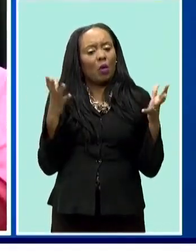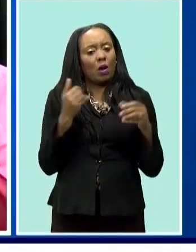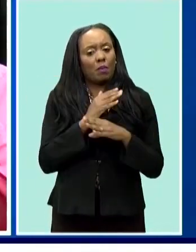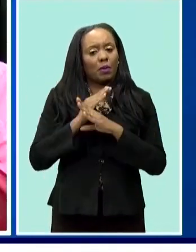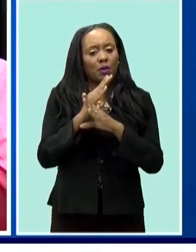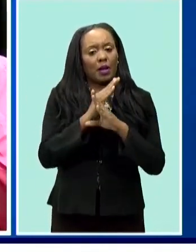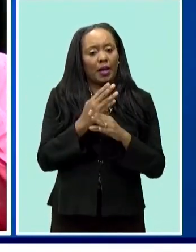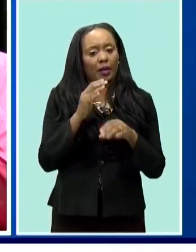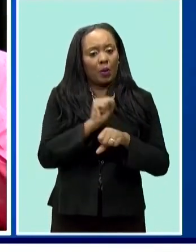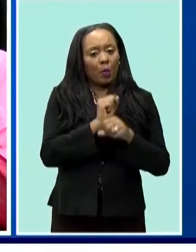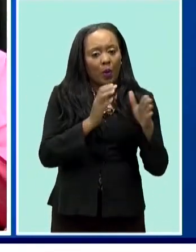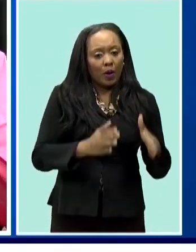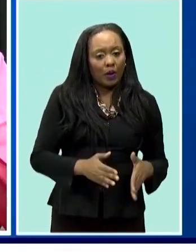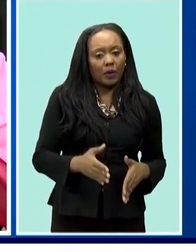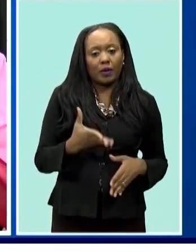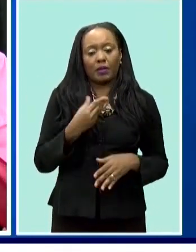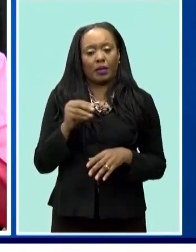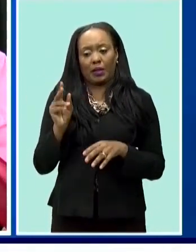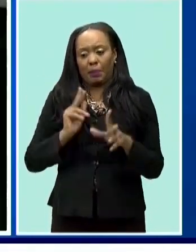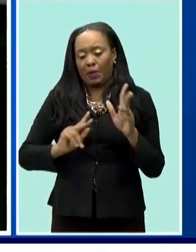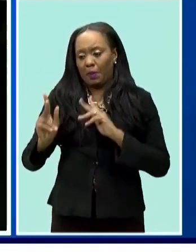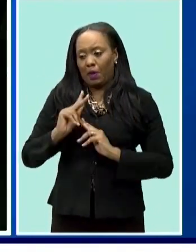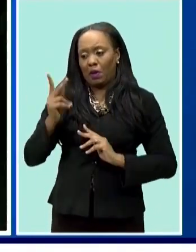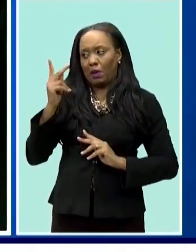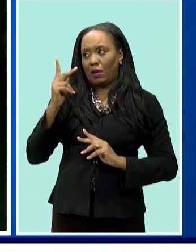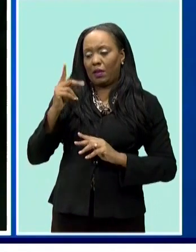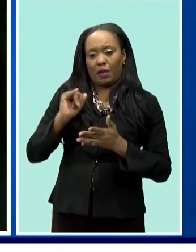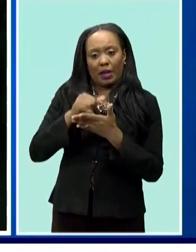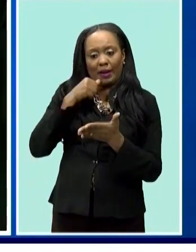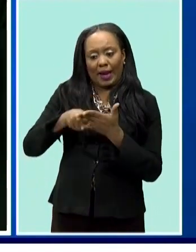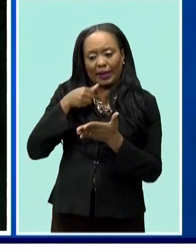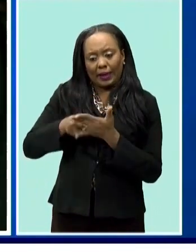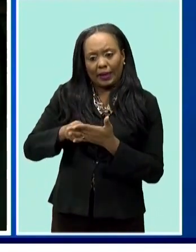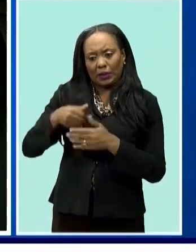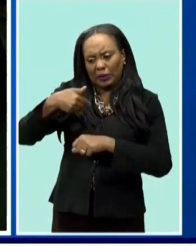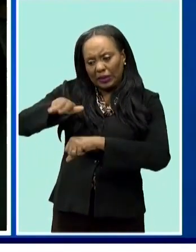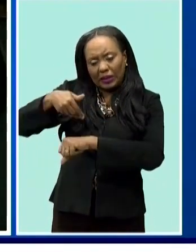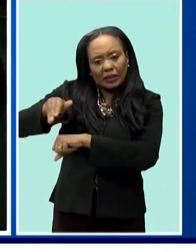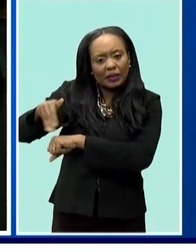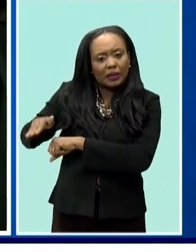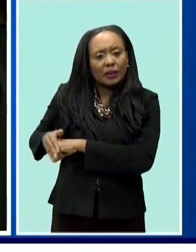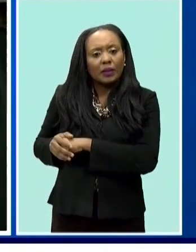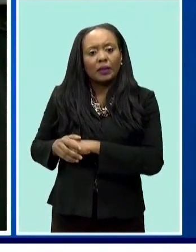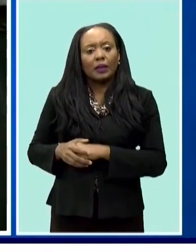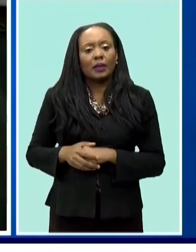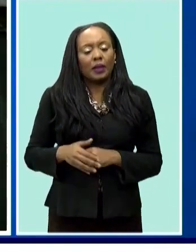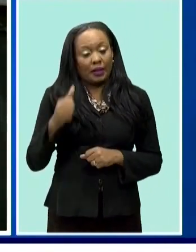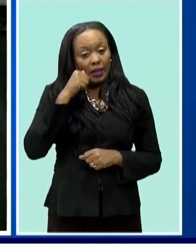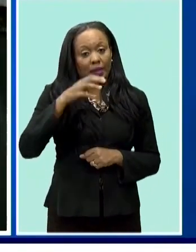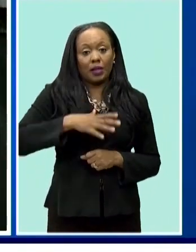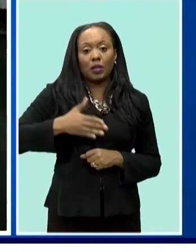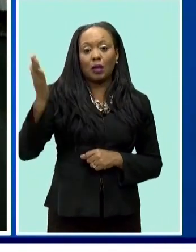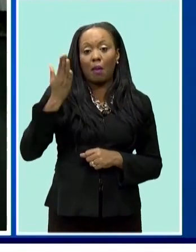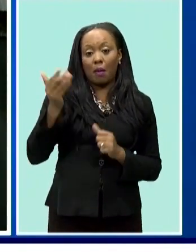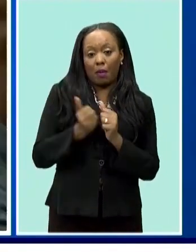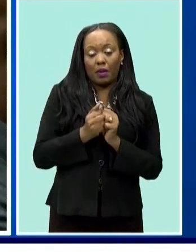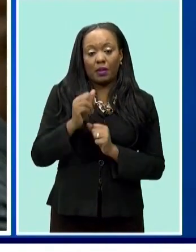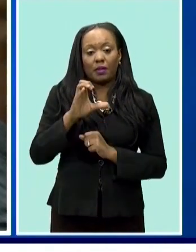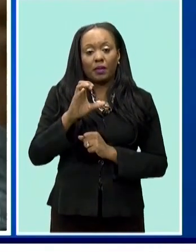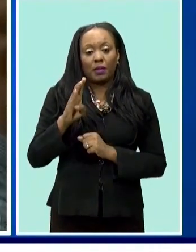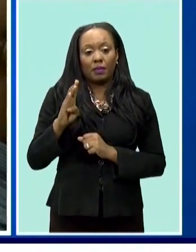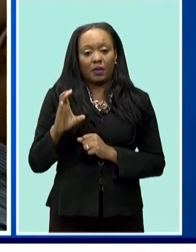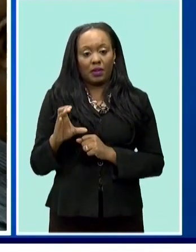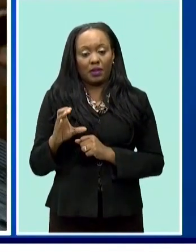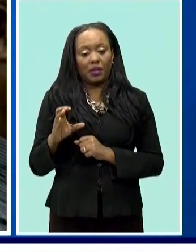and assets and postal items in general. Ms. Best was speaking to CBC News on the sidelines of a joint UPU and World Customs